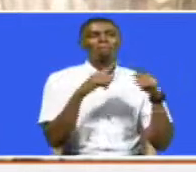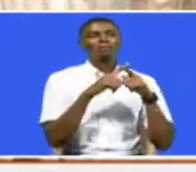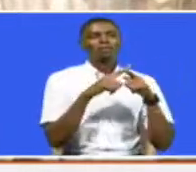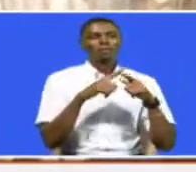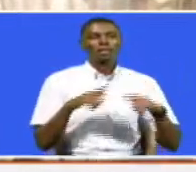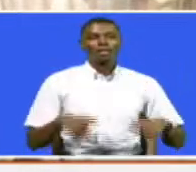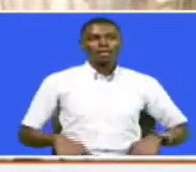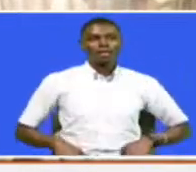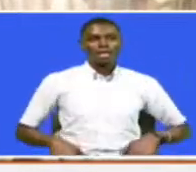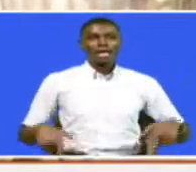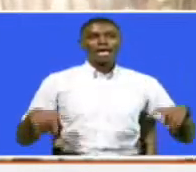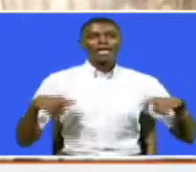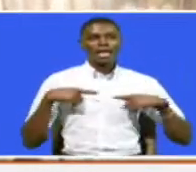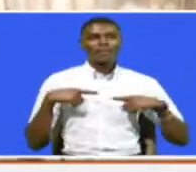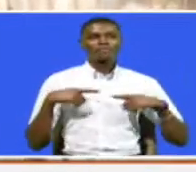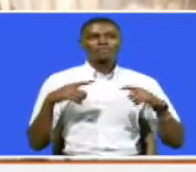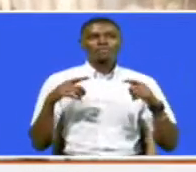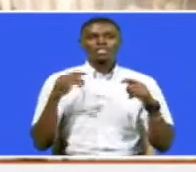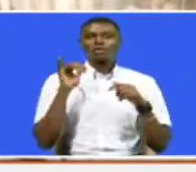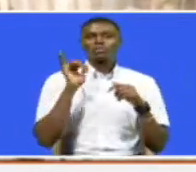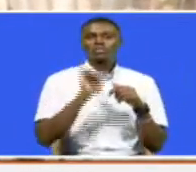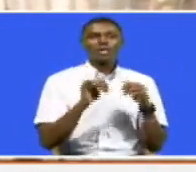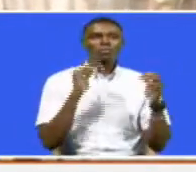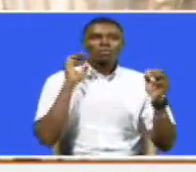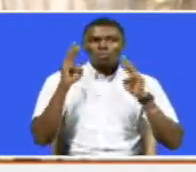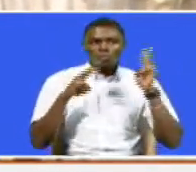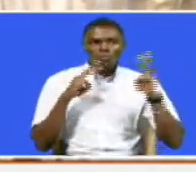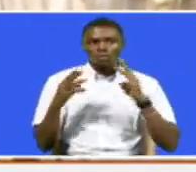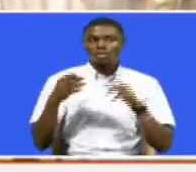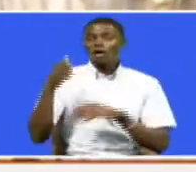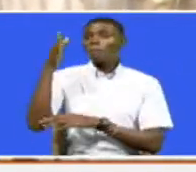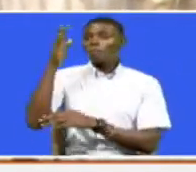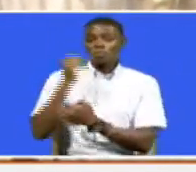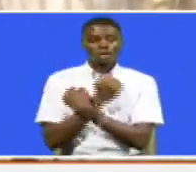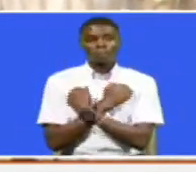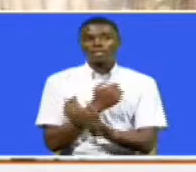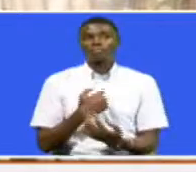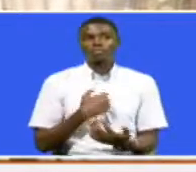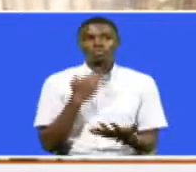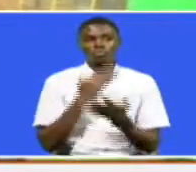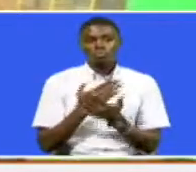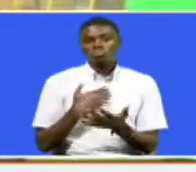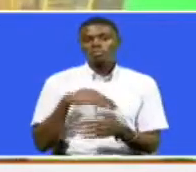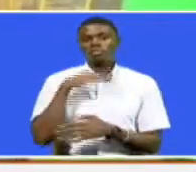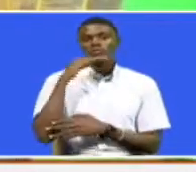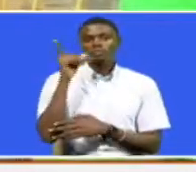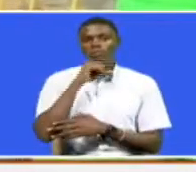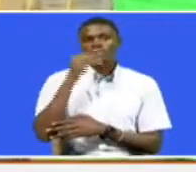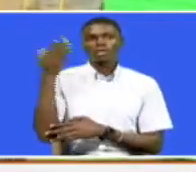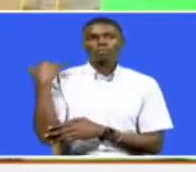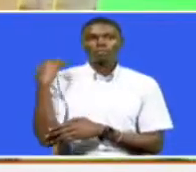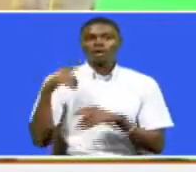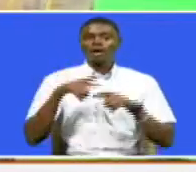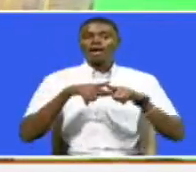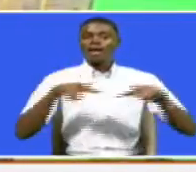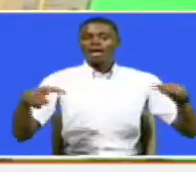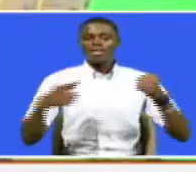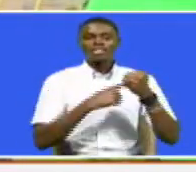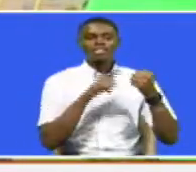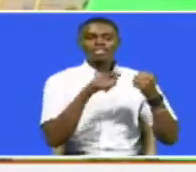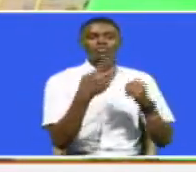ya kuka na wasiwasi. Isipokuwa ni Mungu napenda mimi, kwani ningekuwa pale. The land is 6.2